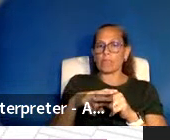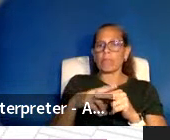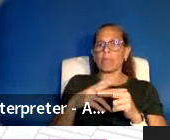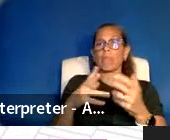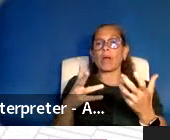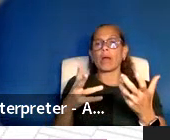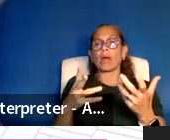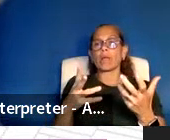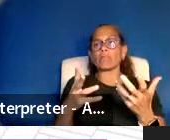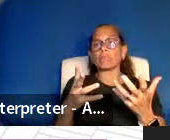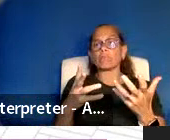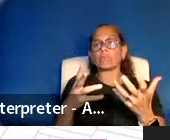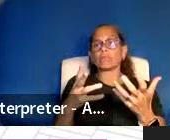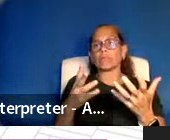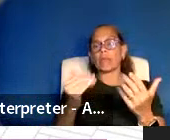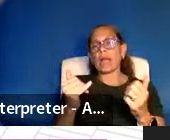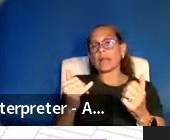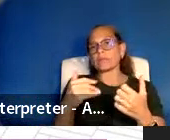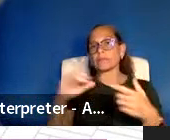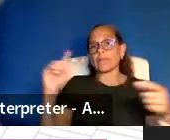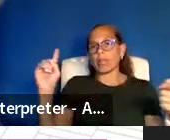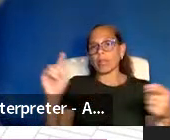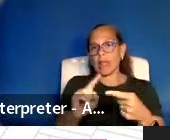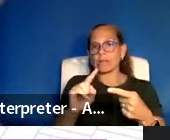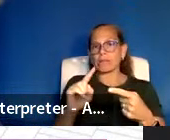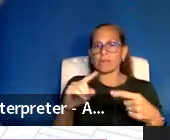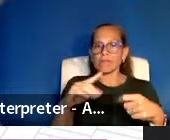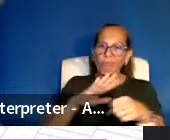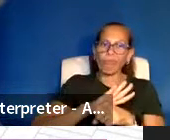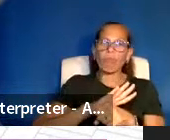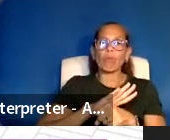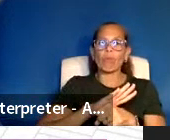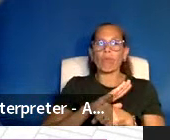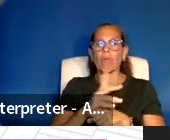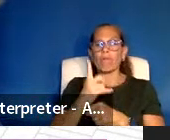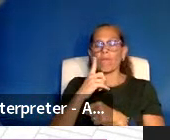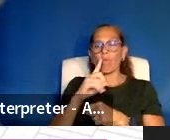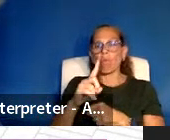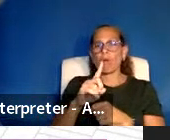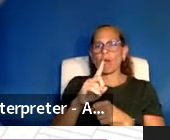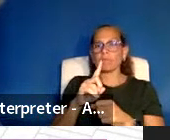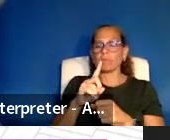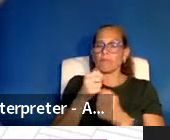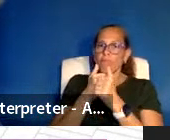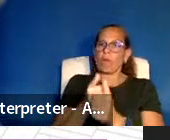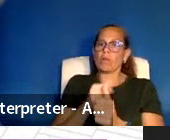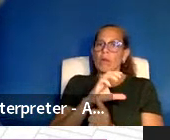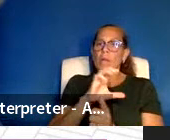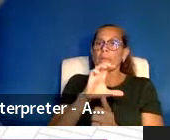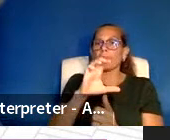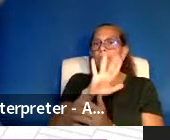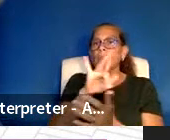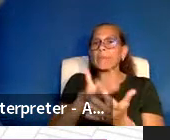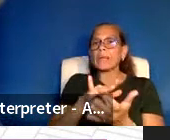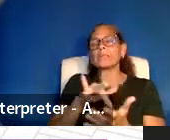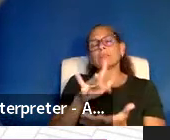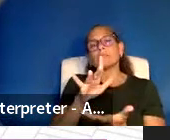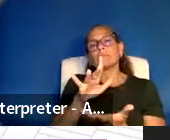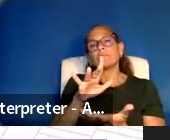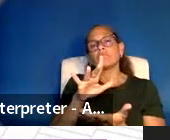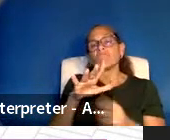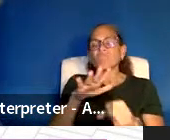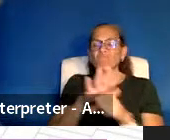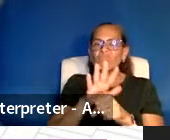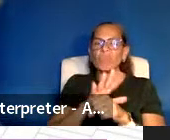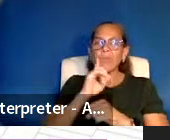down densities to respect the character of the existing community. Mid-density R61 residential districts